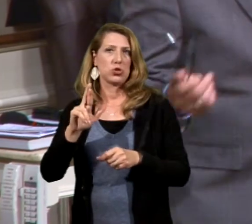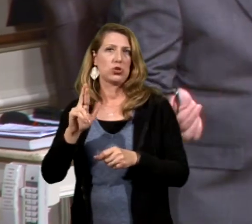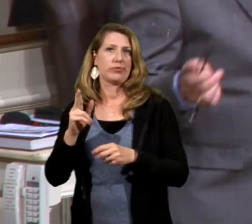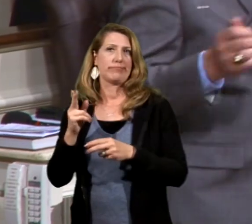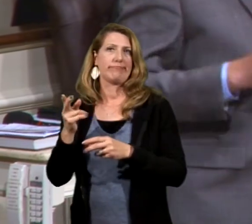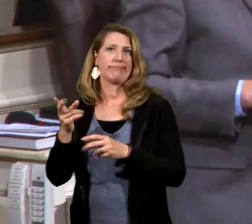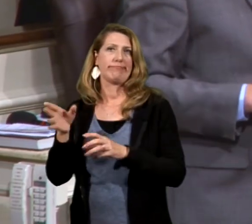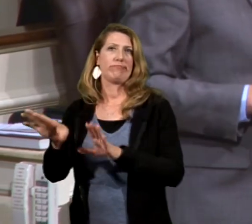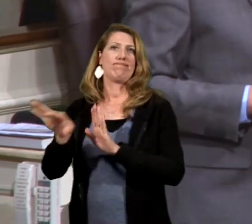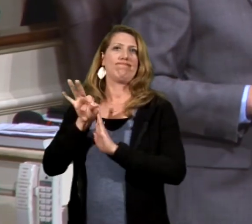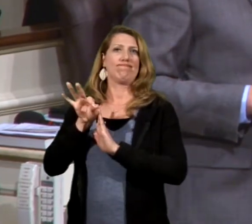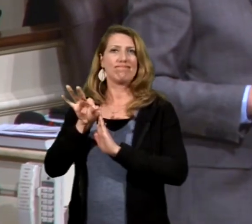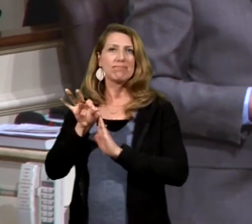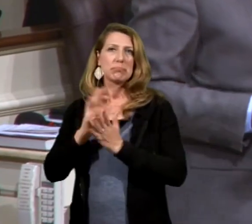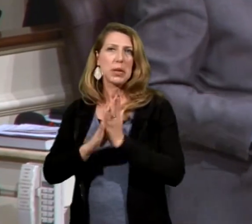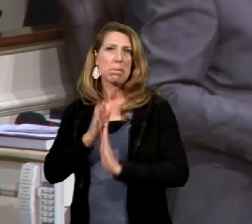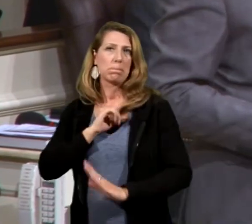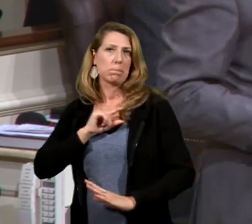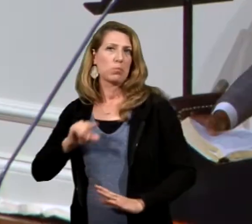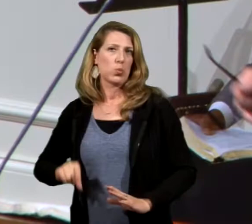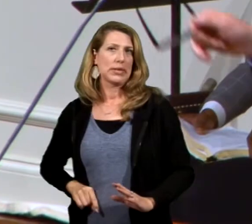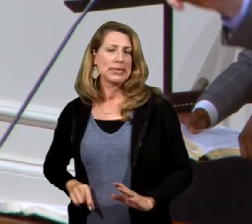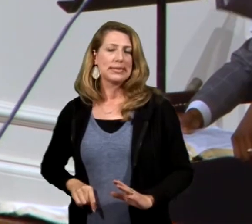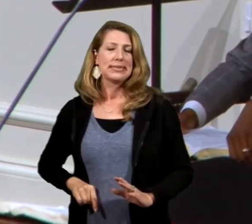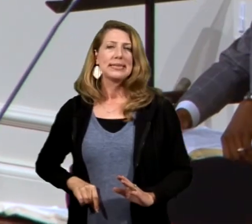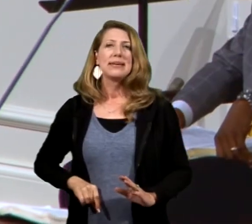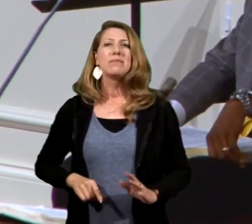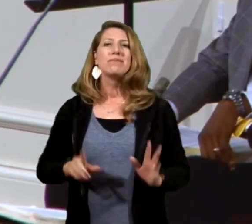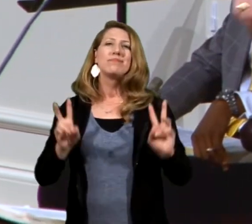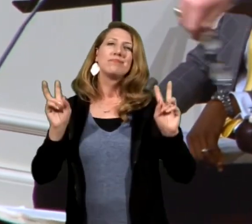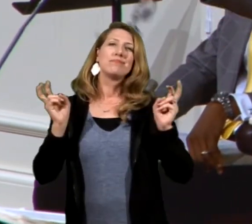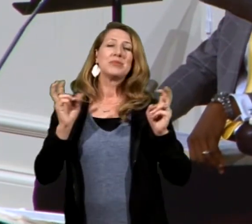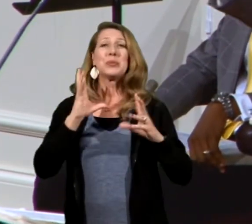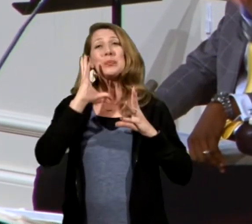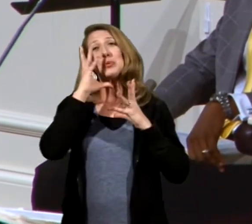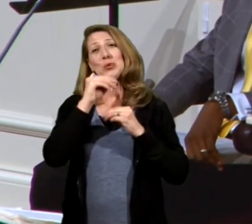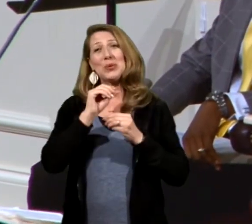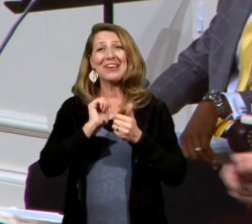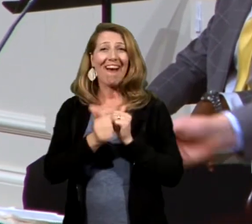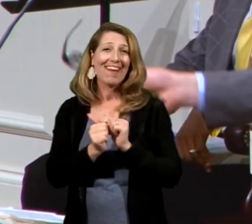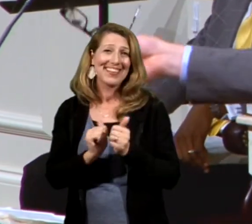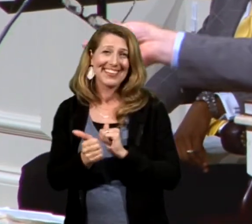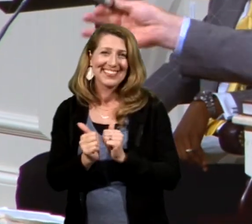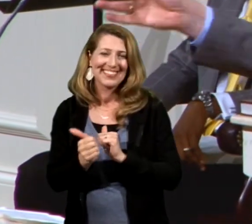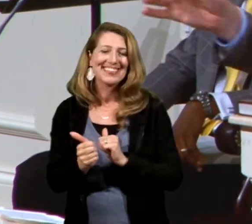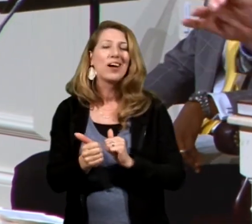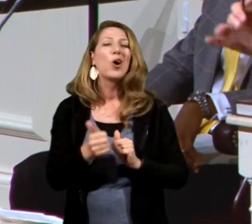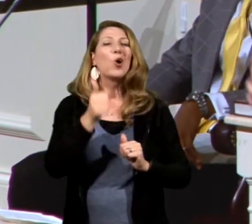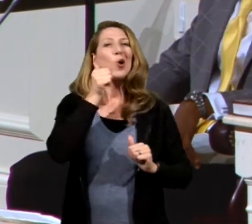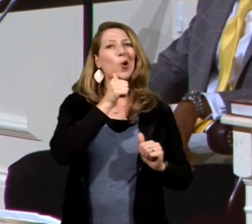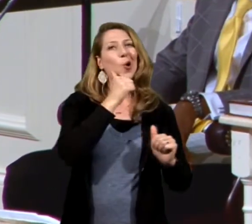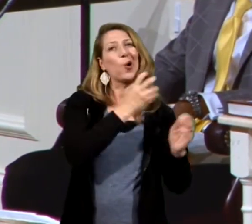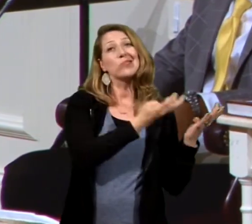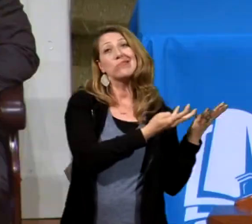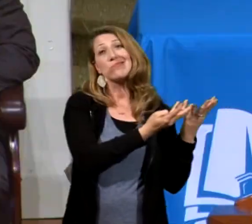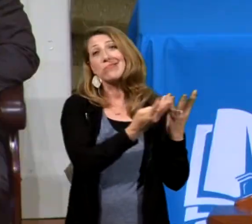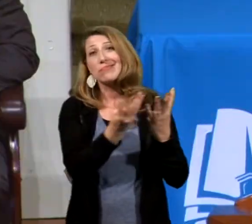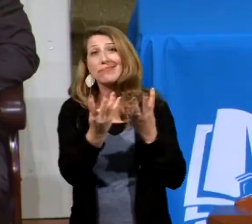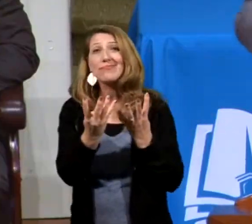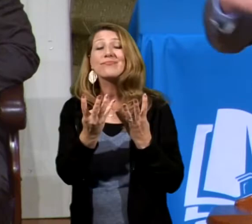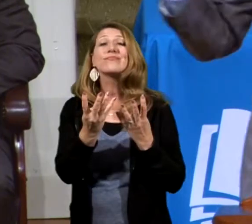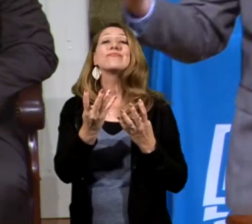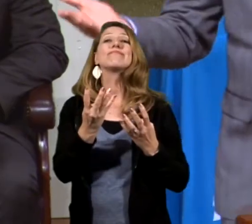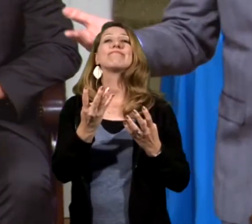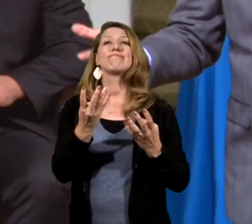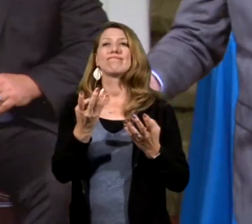to replace Vashti. But they did a beauty contest somewhat. But they brought these girls in, and then they gave